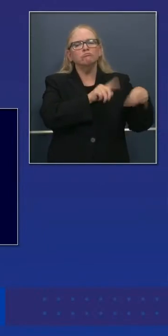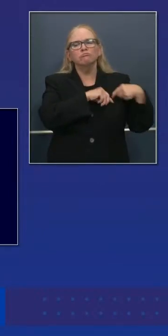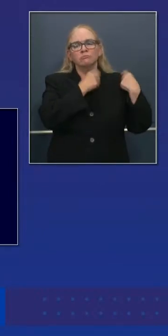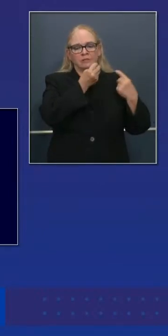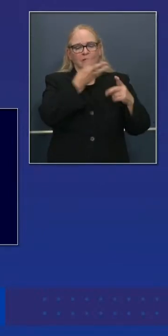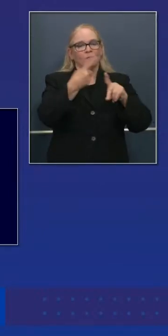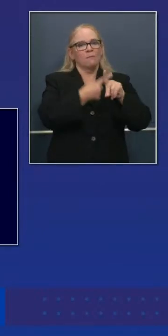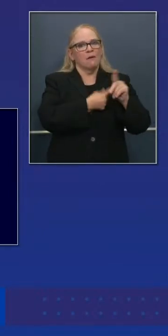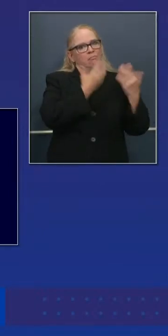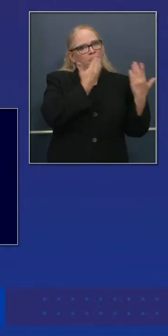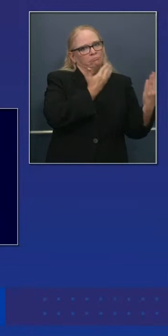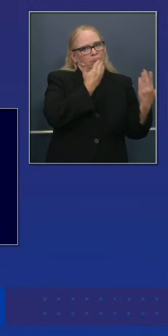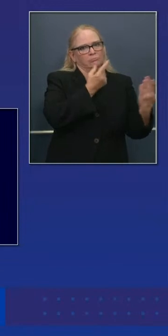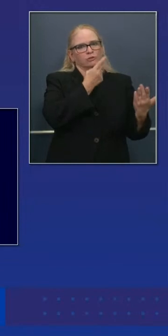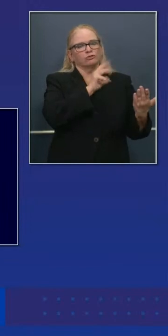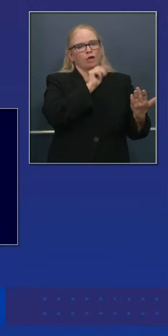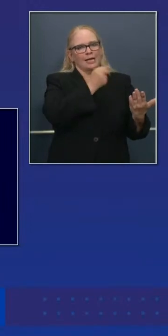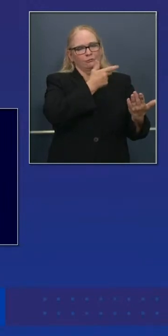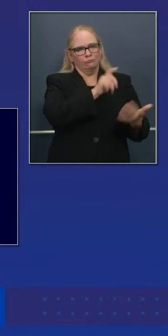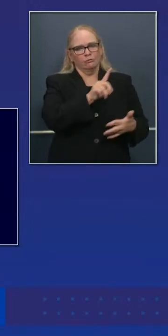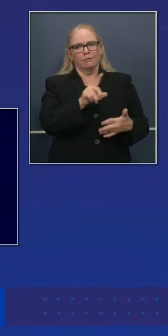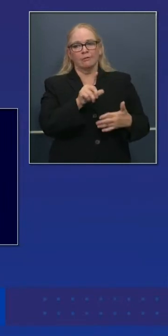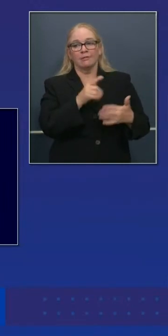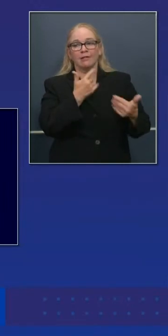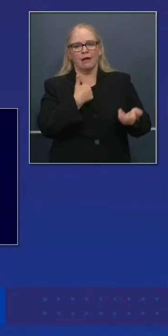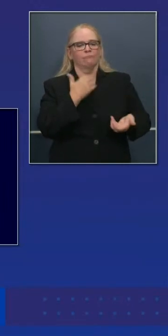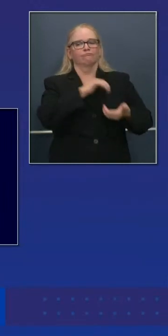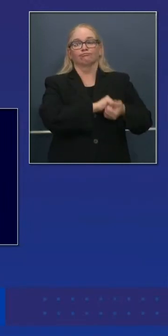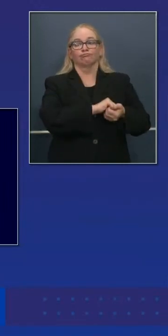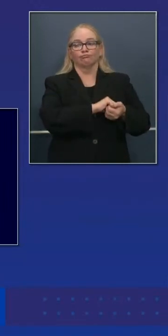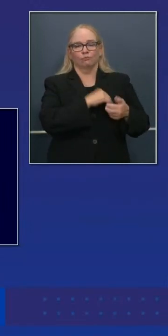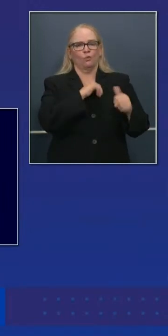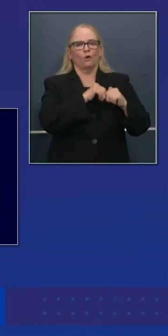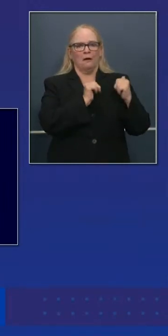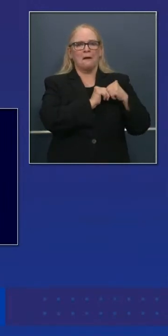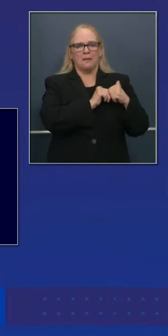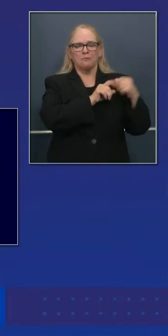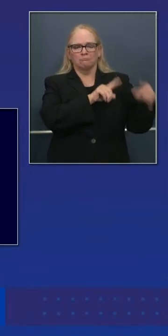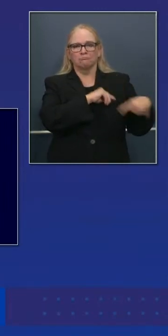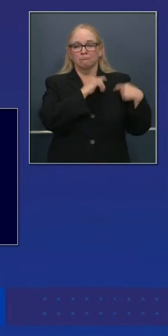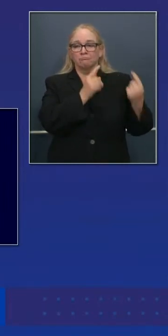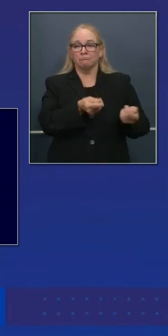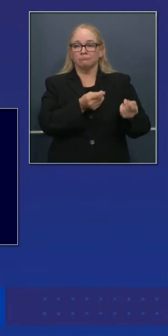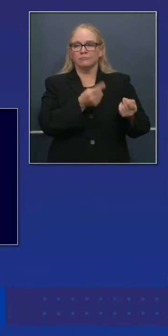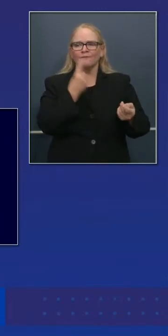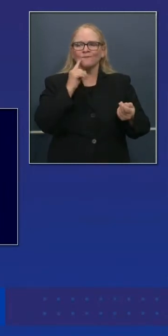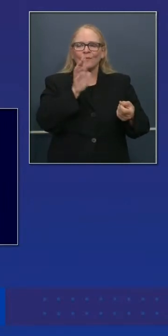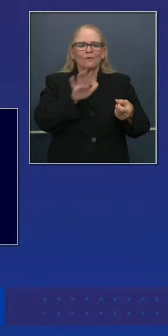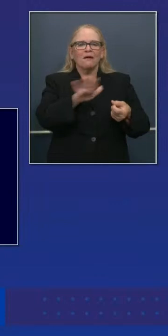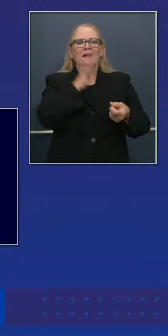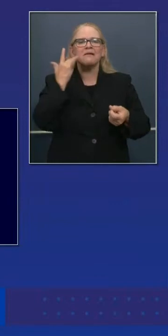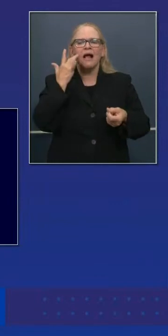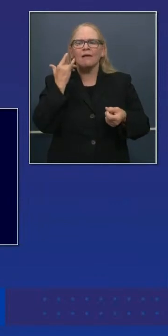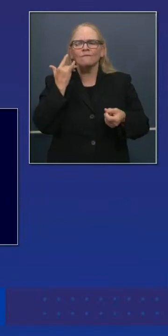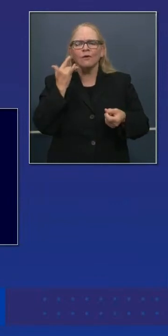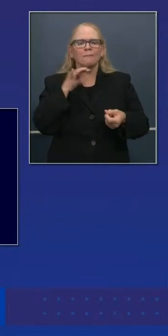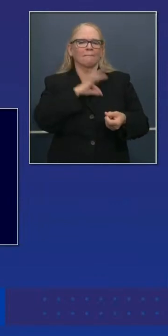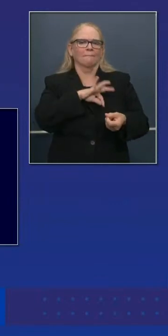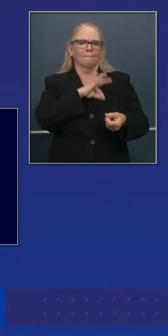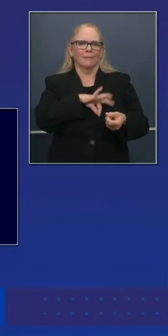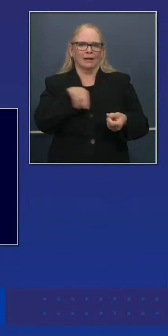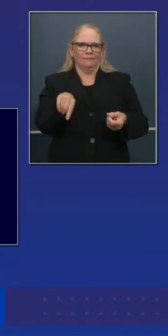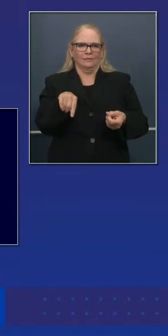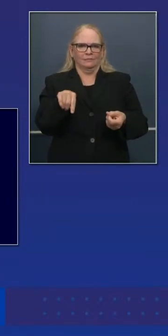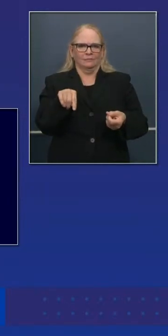last year, where we joined forces to do tremendous things for Californians and really raise awareness